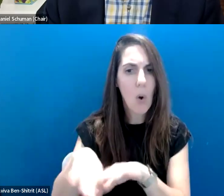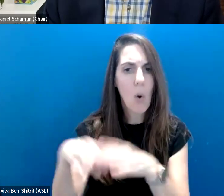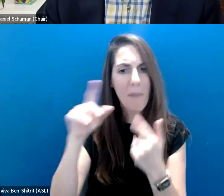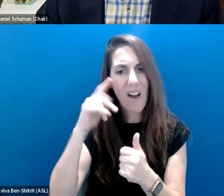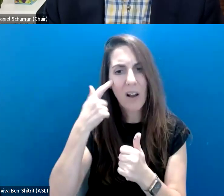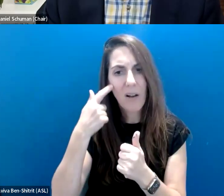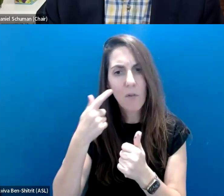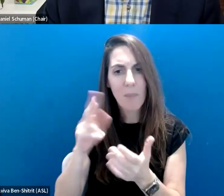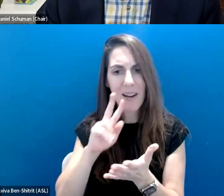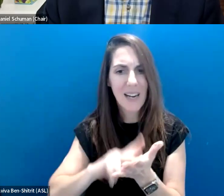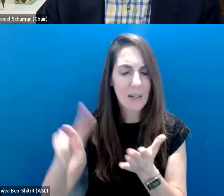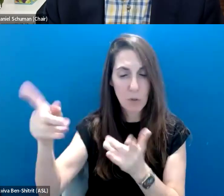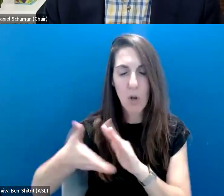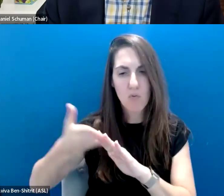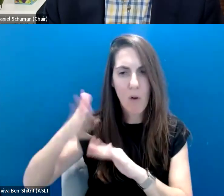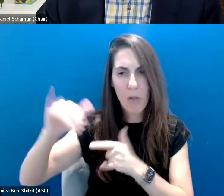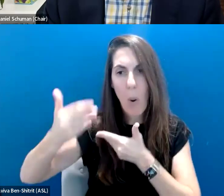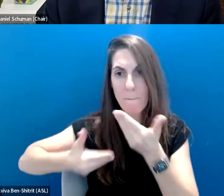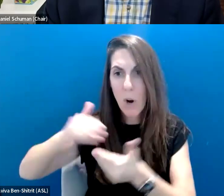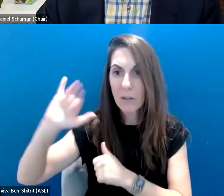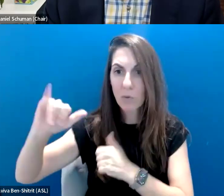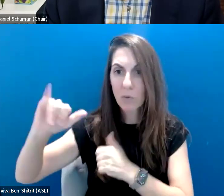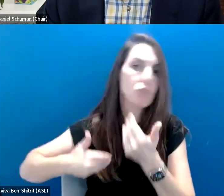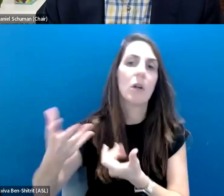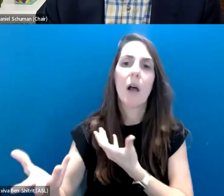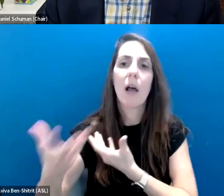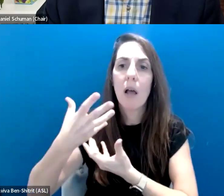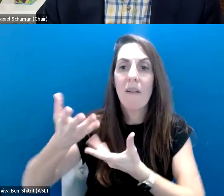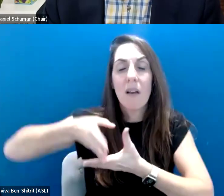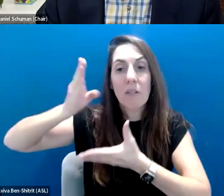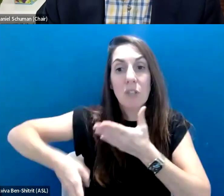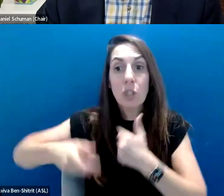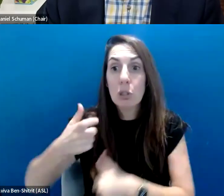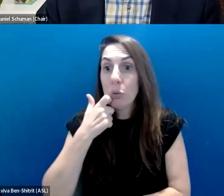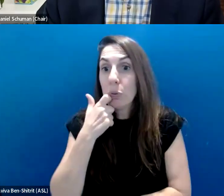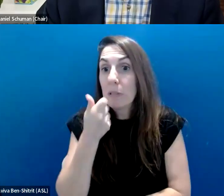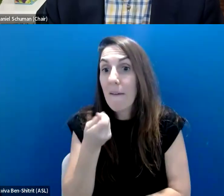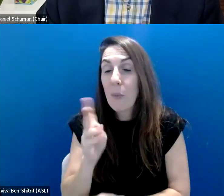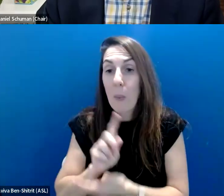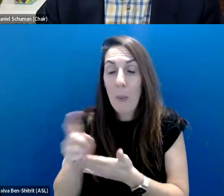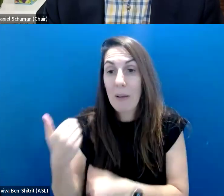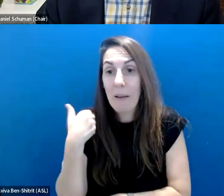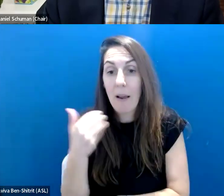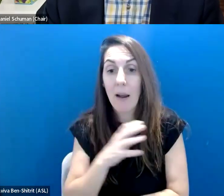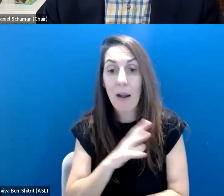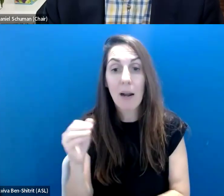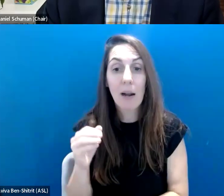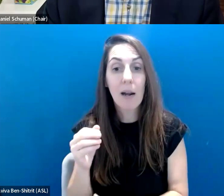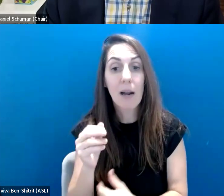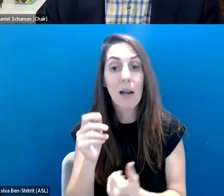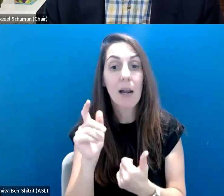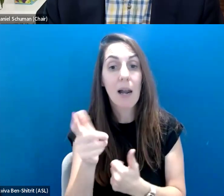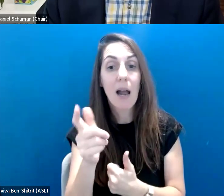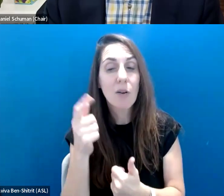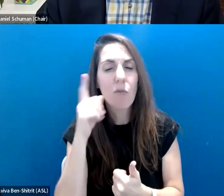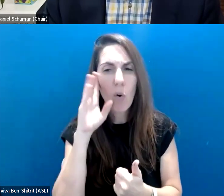their process completed a few weeks ago, I think. And one thing that we'll speak about later today will be the sum